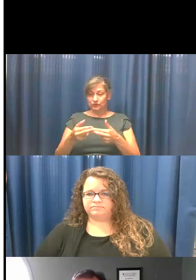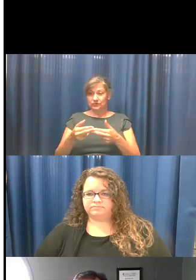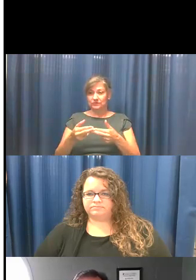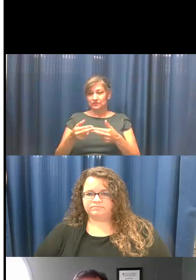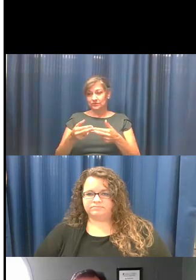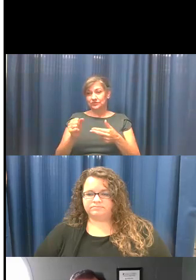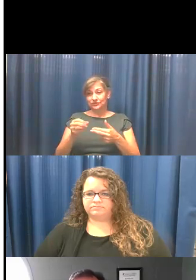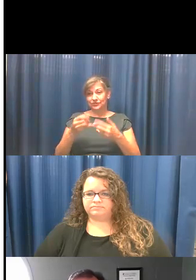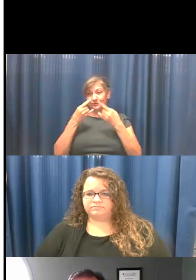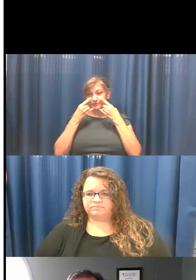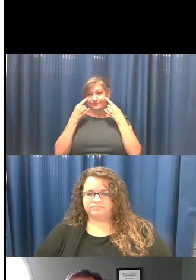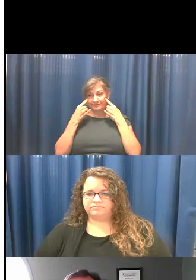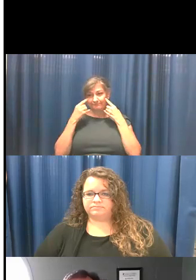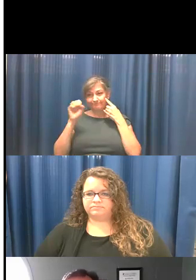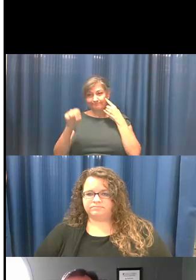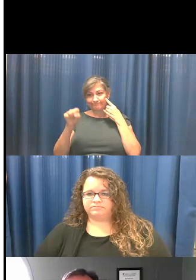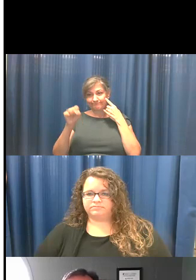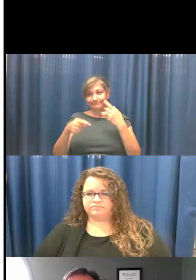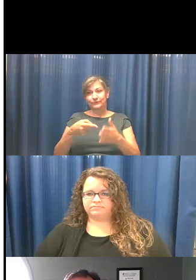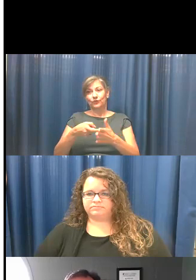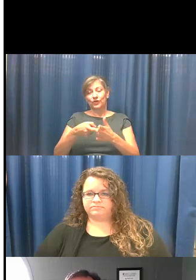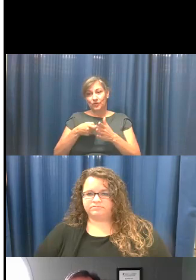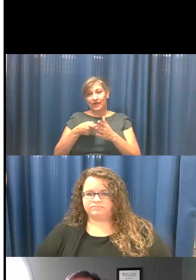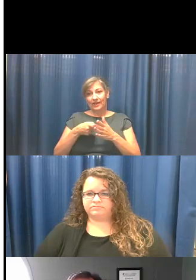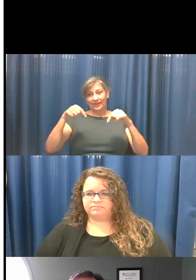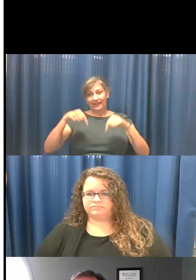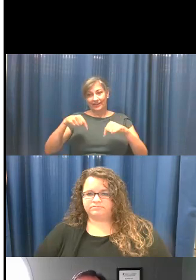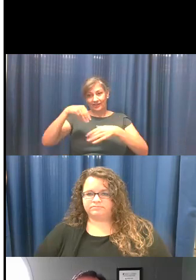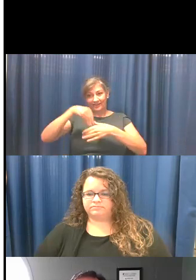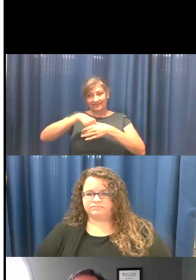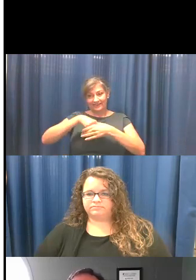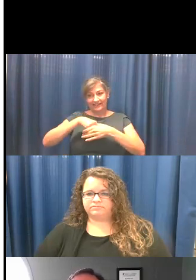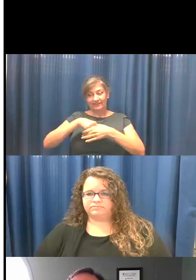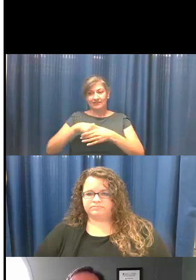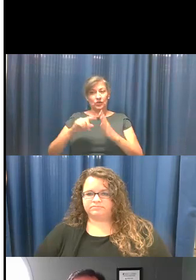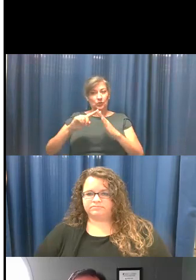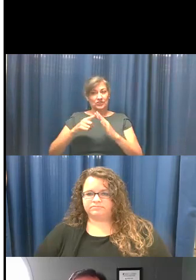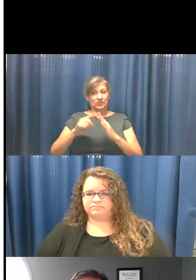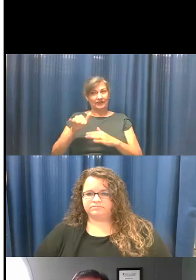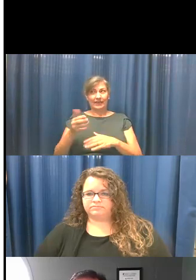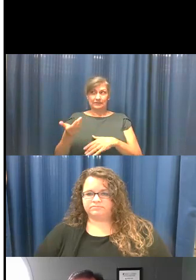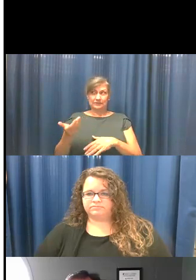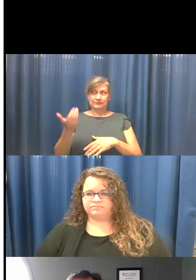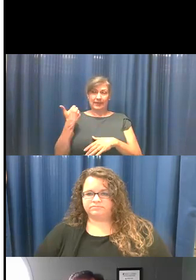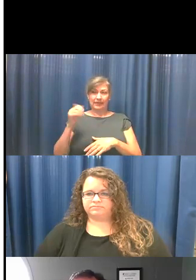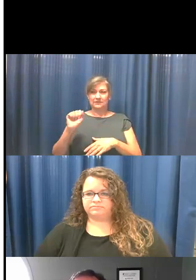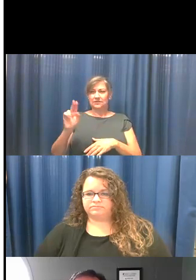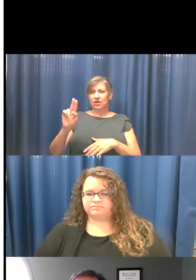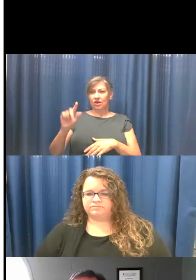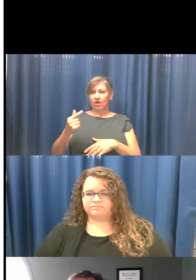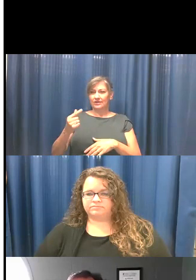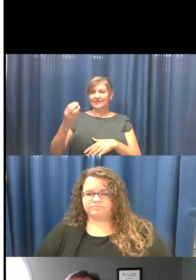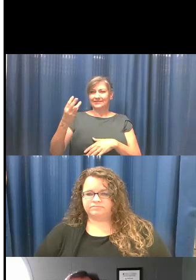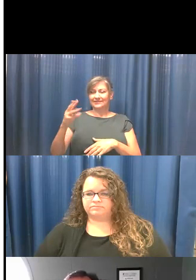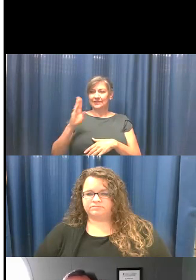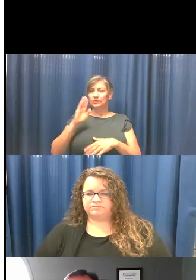So masks are required indoors on campus, and we started that back on August the 16th, and we'll be going